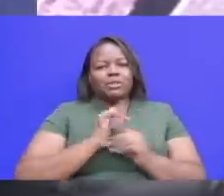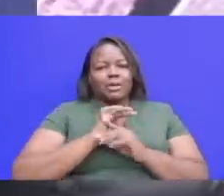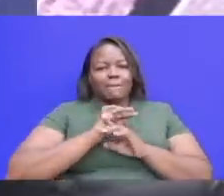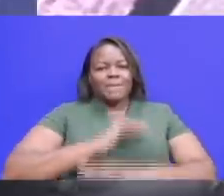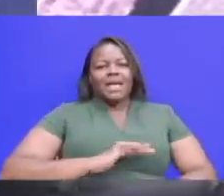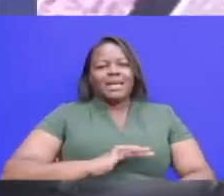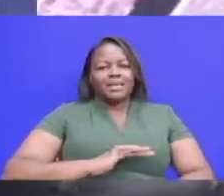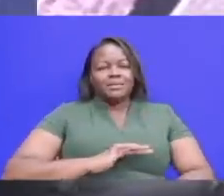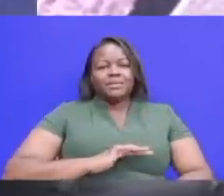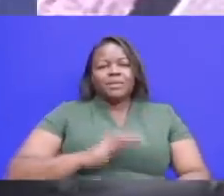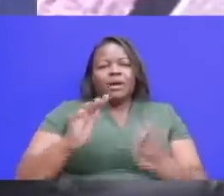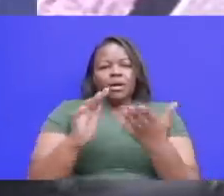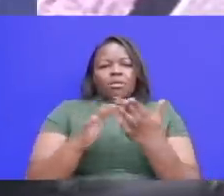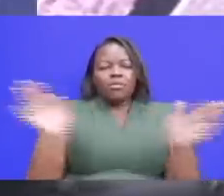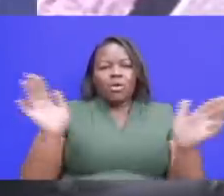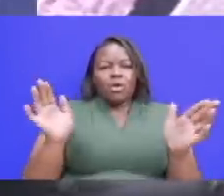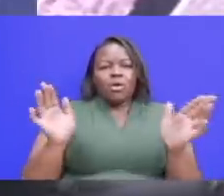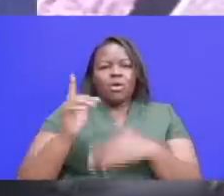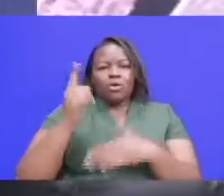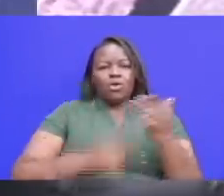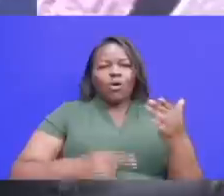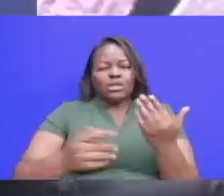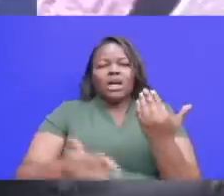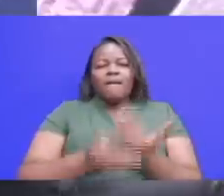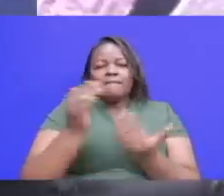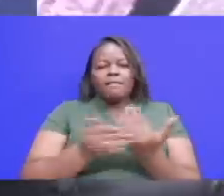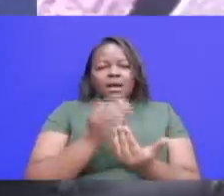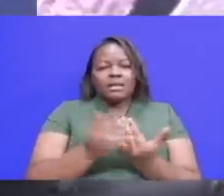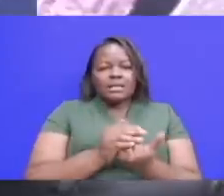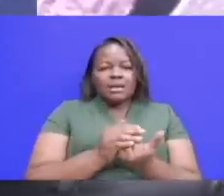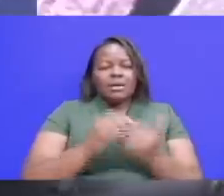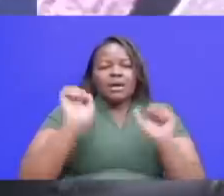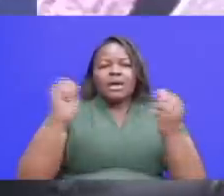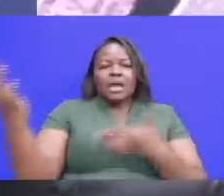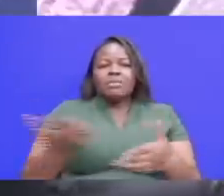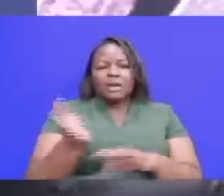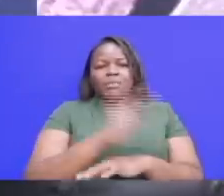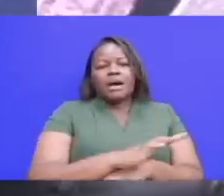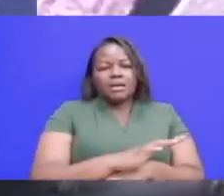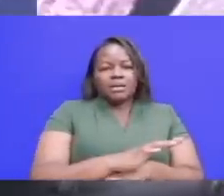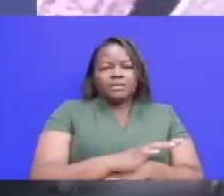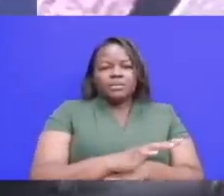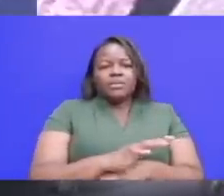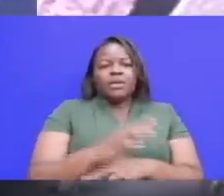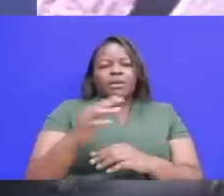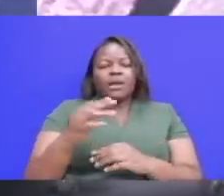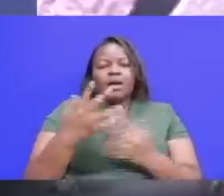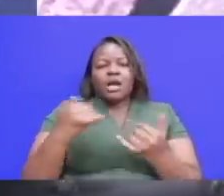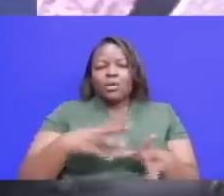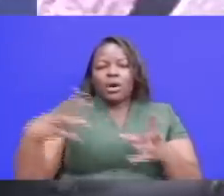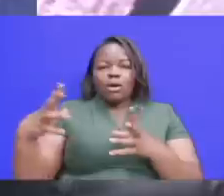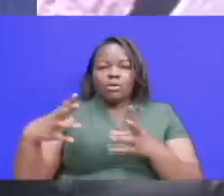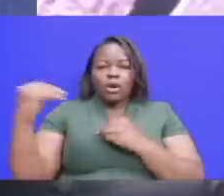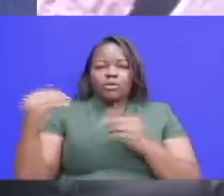break. Especially on what favorism can bring back into. Beloved, we are going for a short